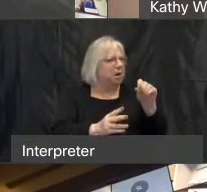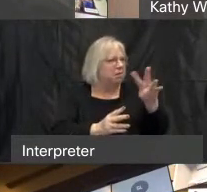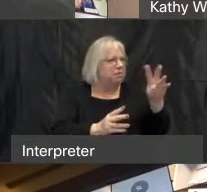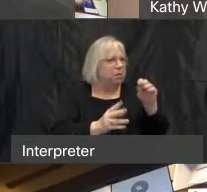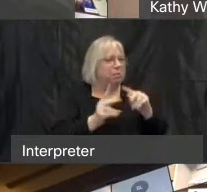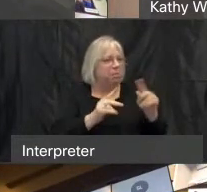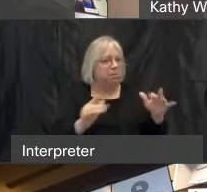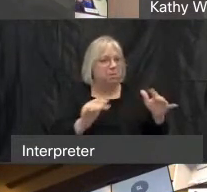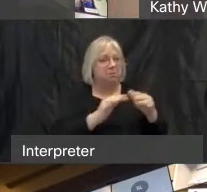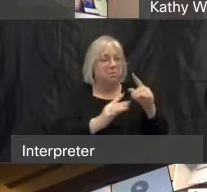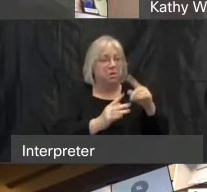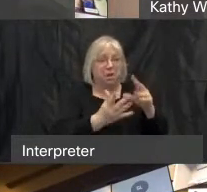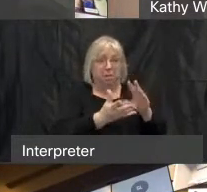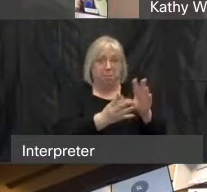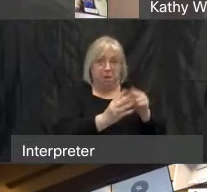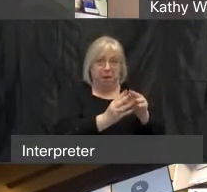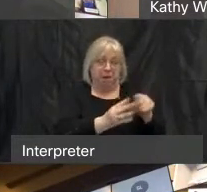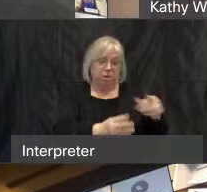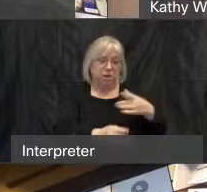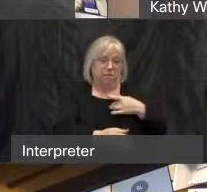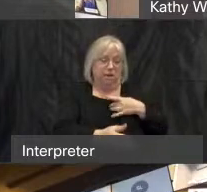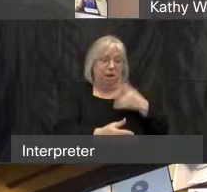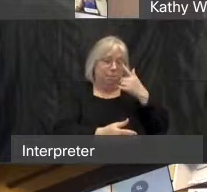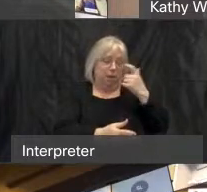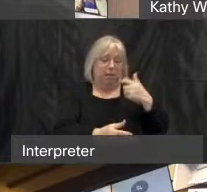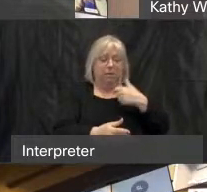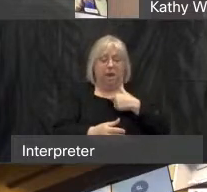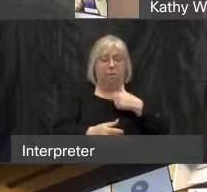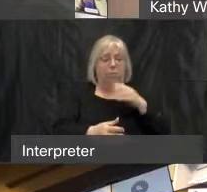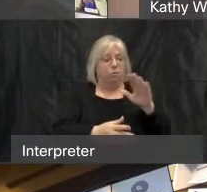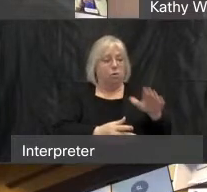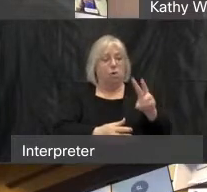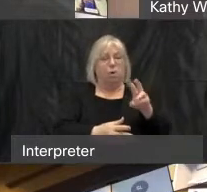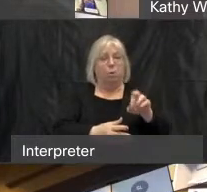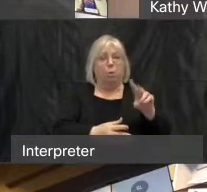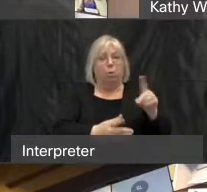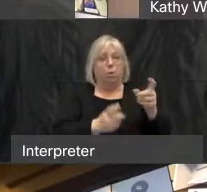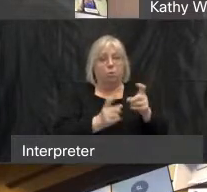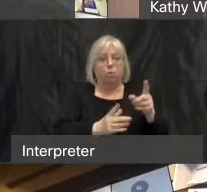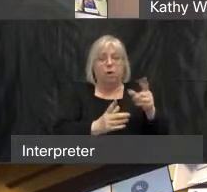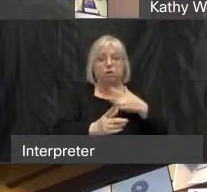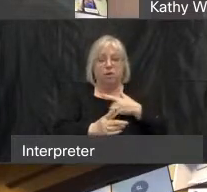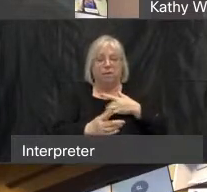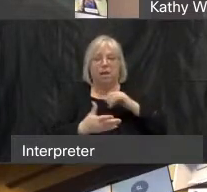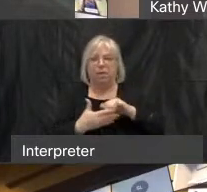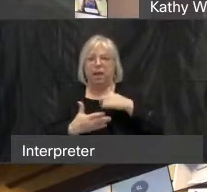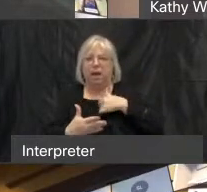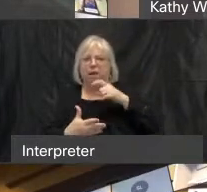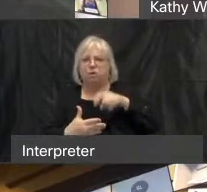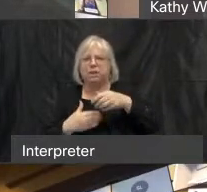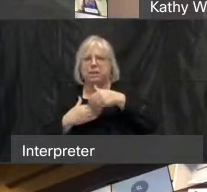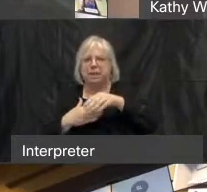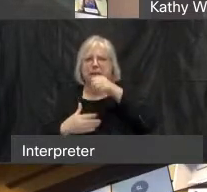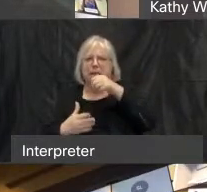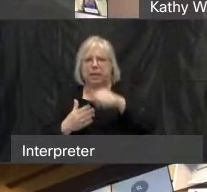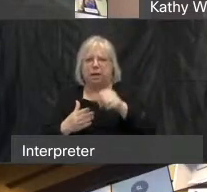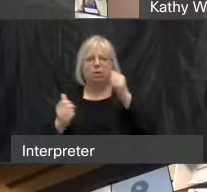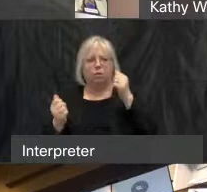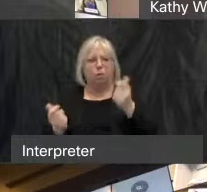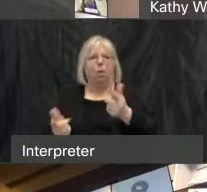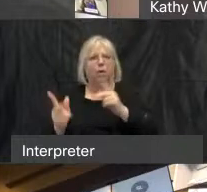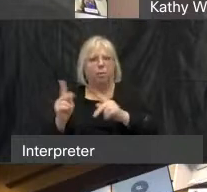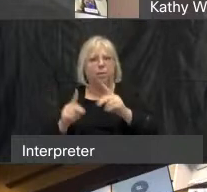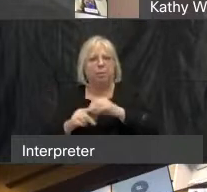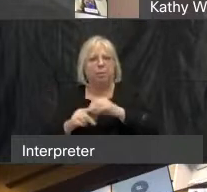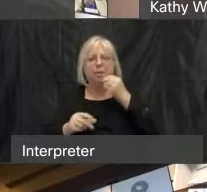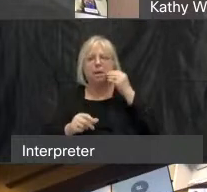she felt that as her ward director, I should have personally sent a letter to every single person in that neighborhood. Well, we